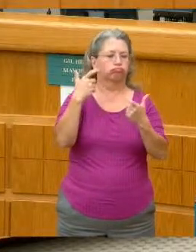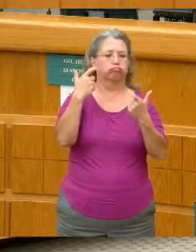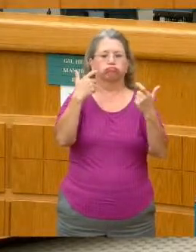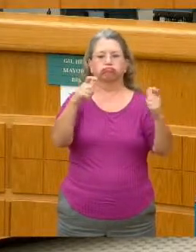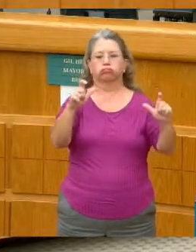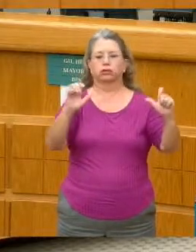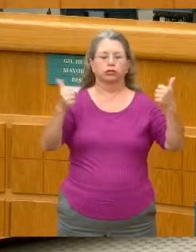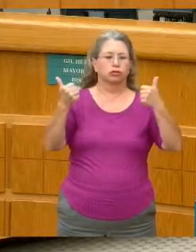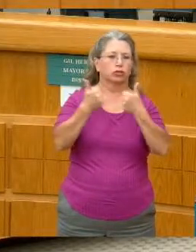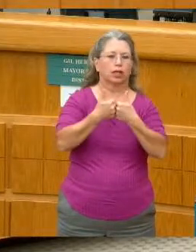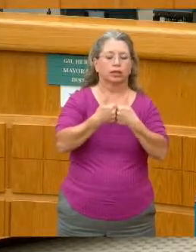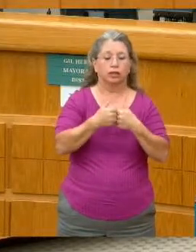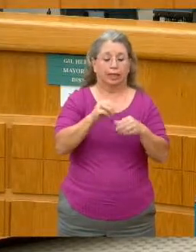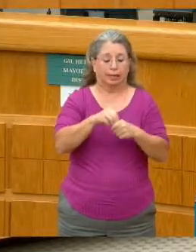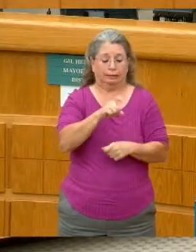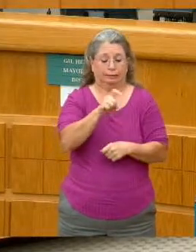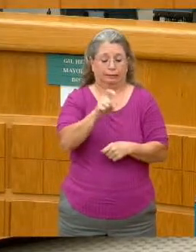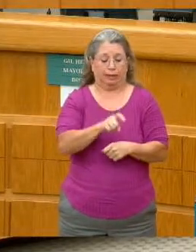almost